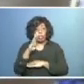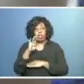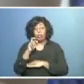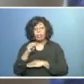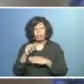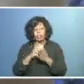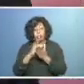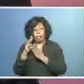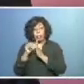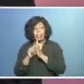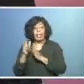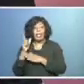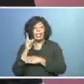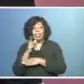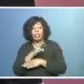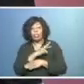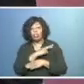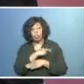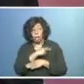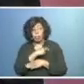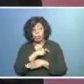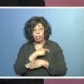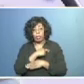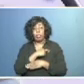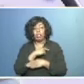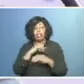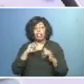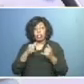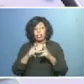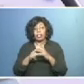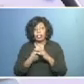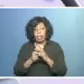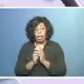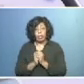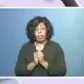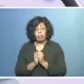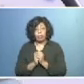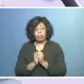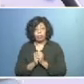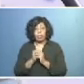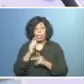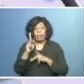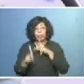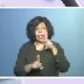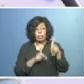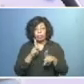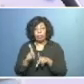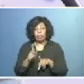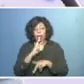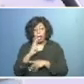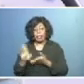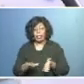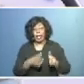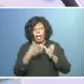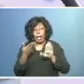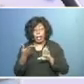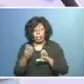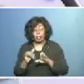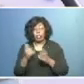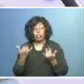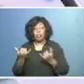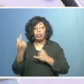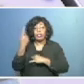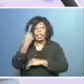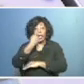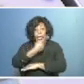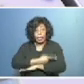the Honorable Lisa Ramming, is just the beginning. People are dying today, not tomorrow,